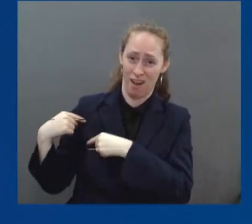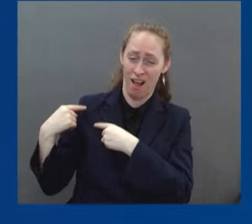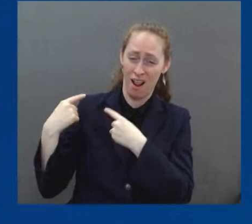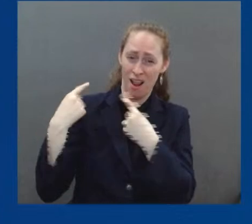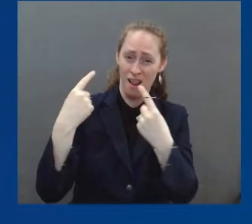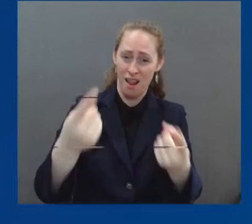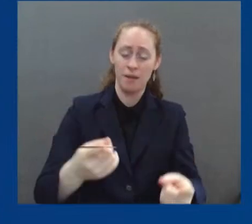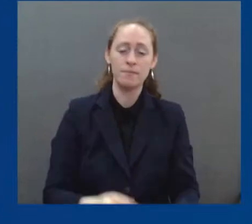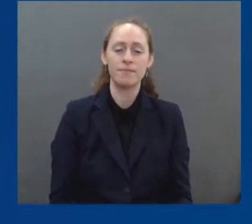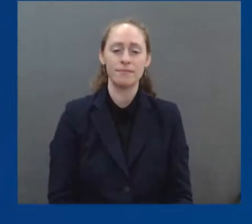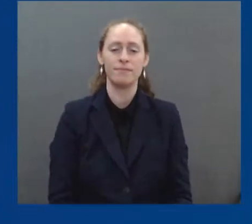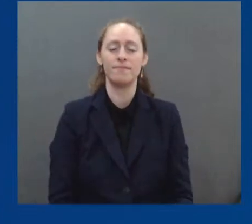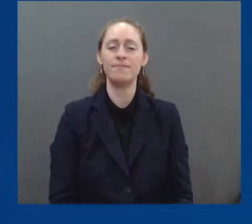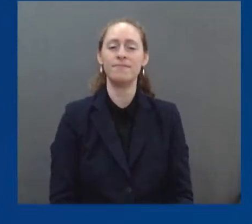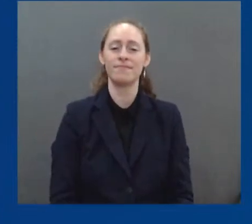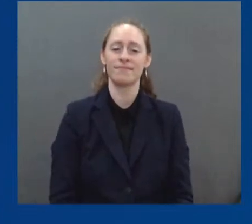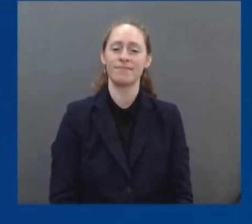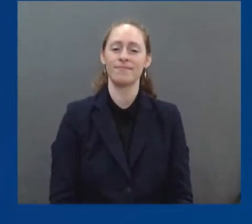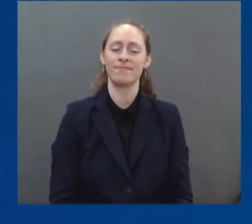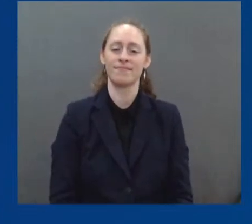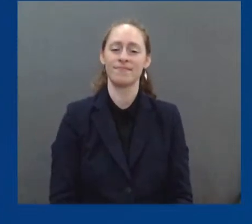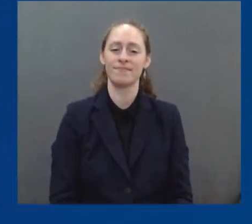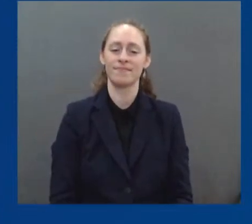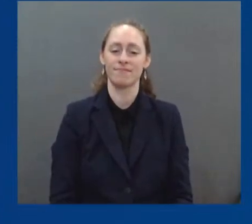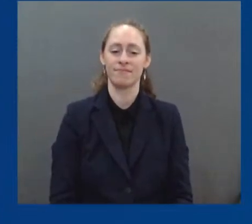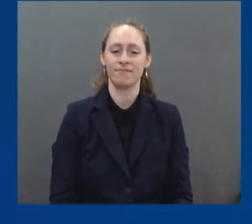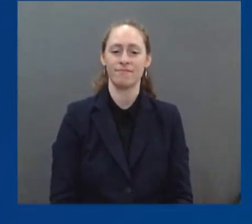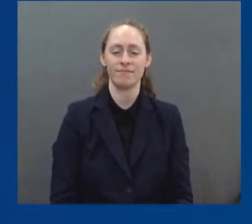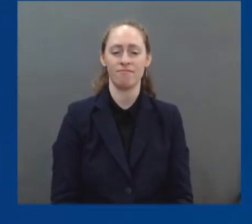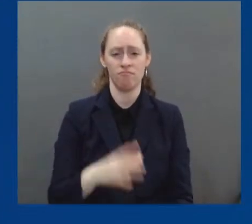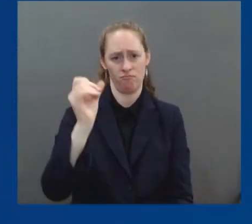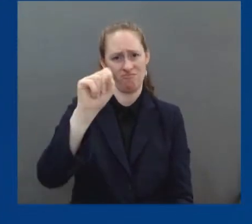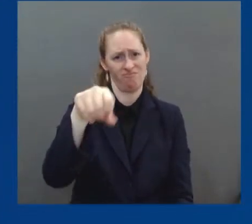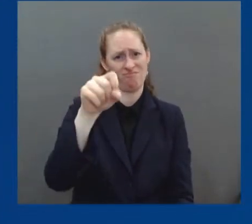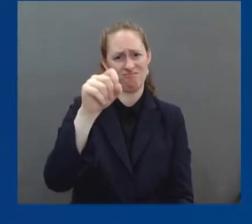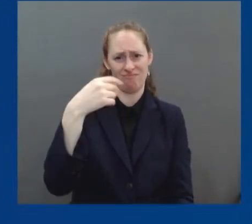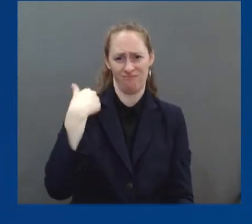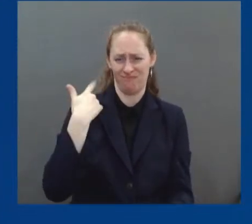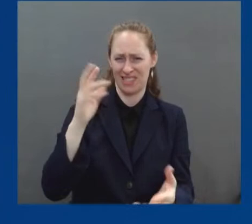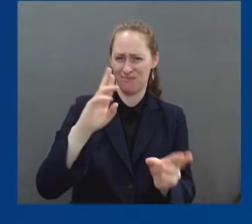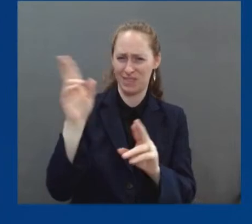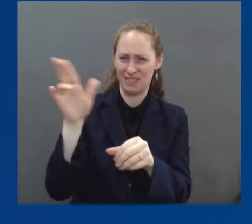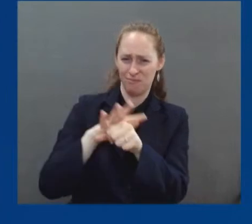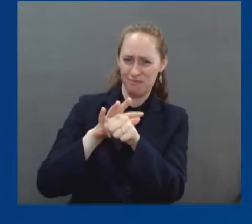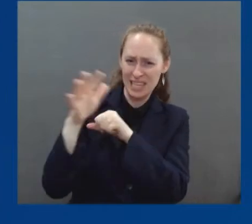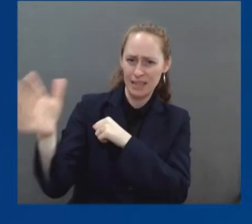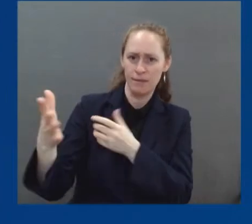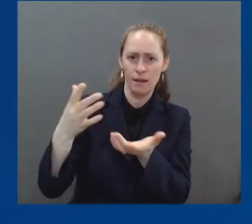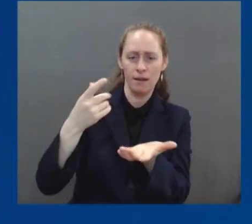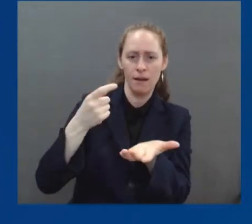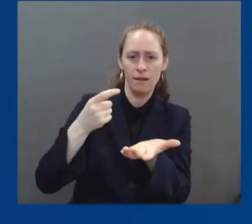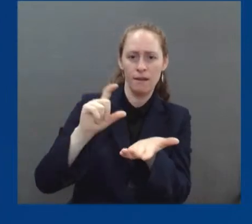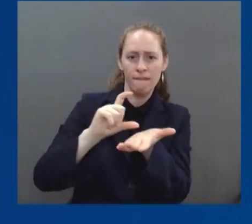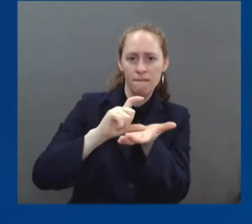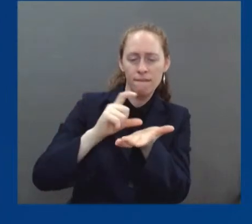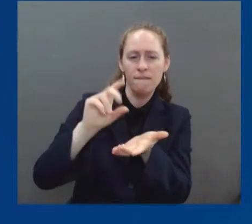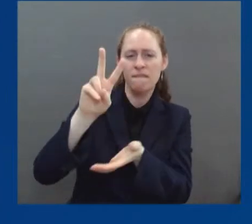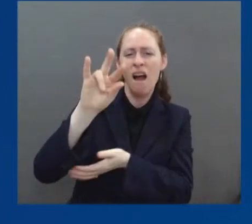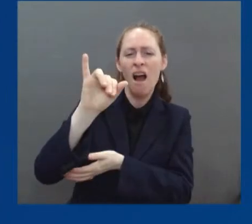around the world. In fact, countries need funding and assistance to turn vaccines into vaccinations.